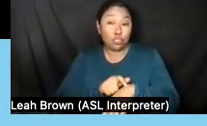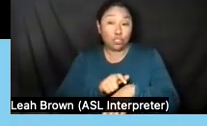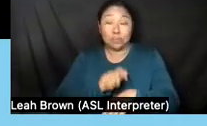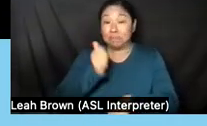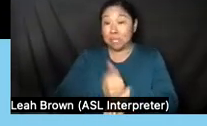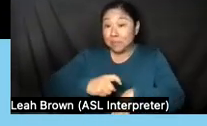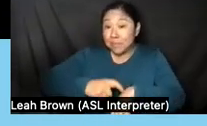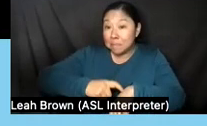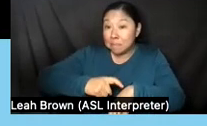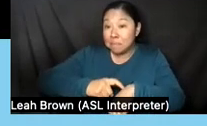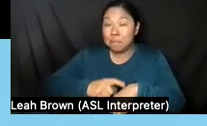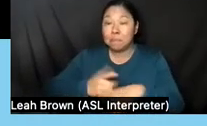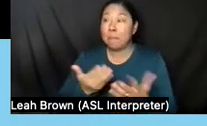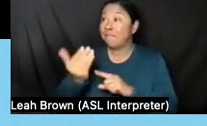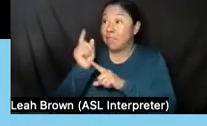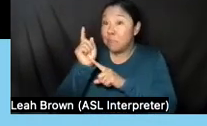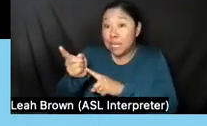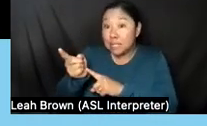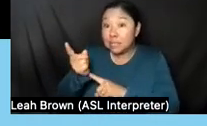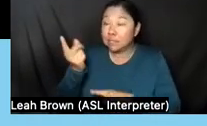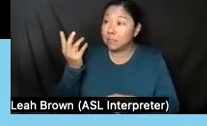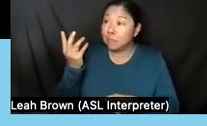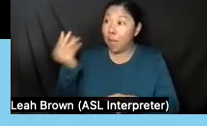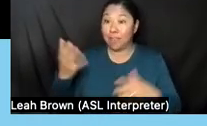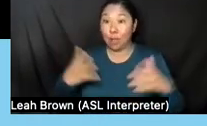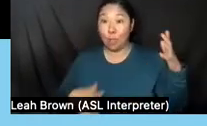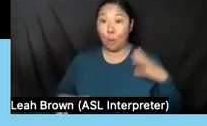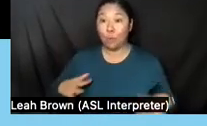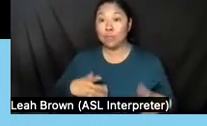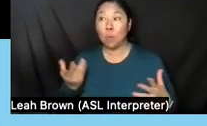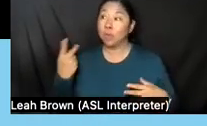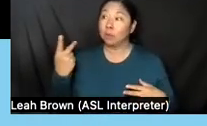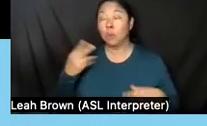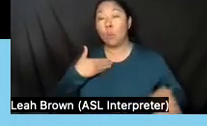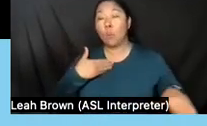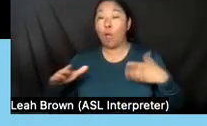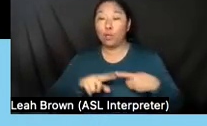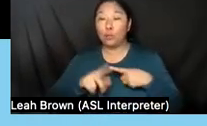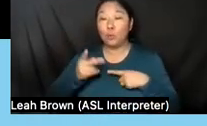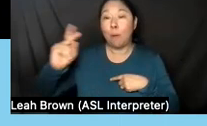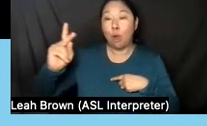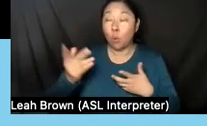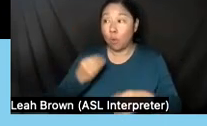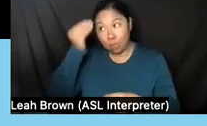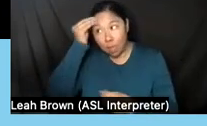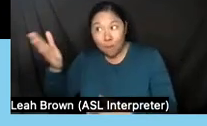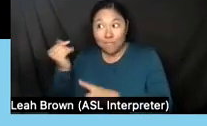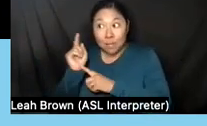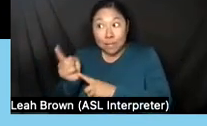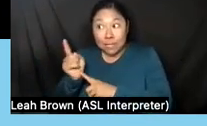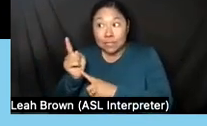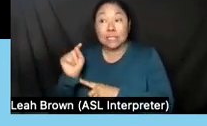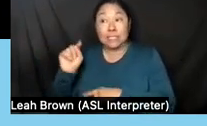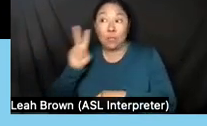in 15 minutes, we're going to go get our outside clothes on and we're going to, you know, walk to the park. Or in 15 minutes, we're going to turn off the TV. I'm giving them